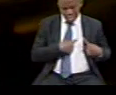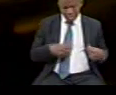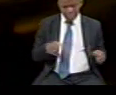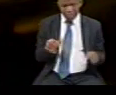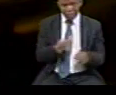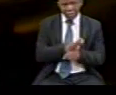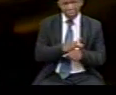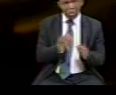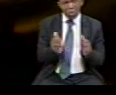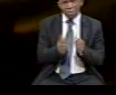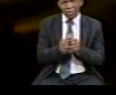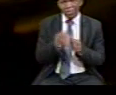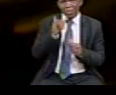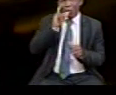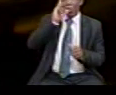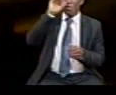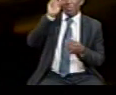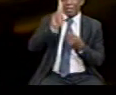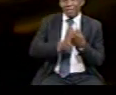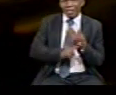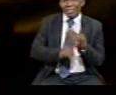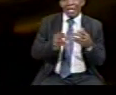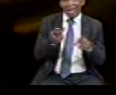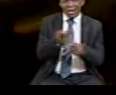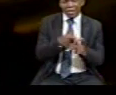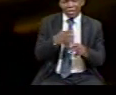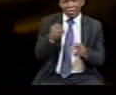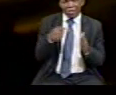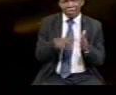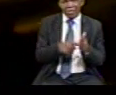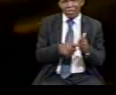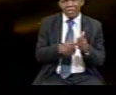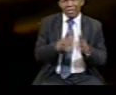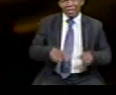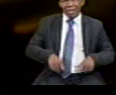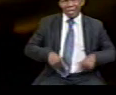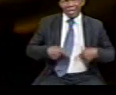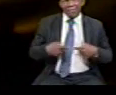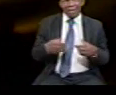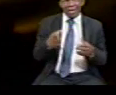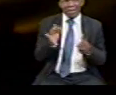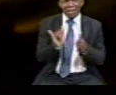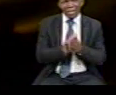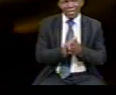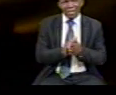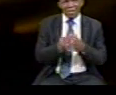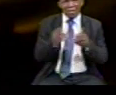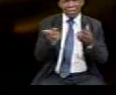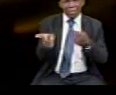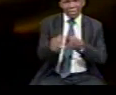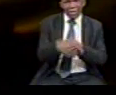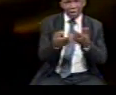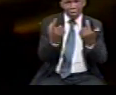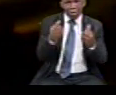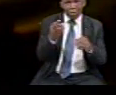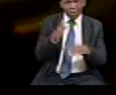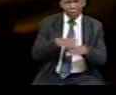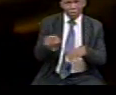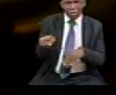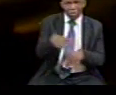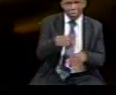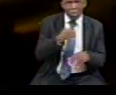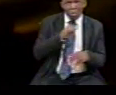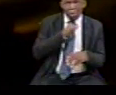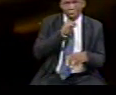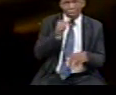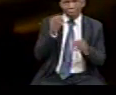surfeiting and drunkenness and cares of this life, and so that they come upon you unaware. For as